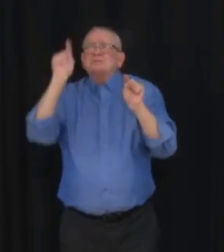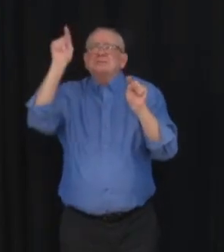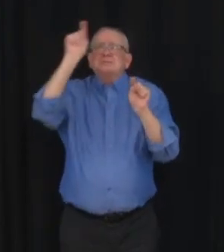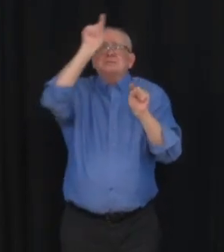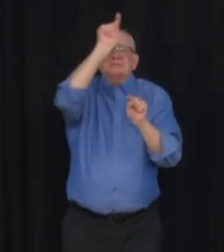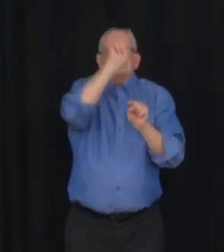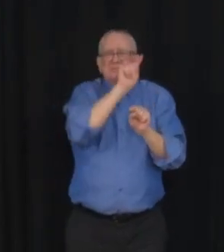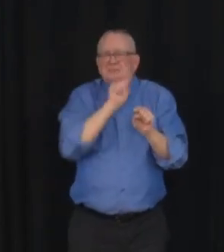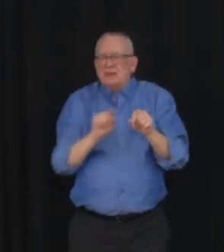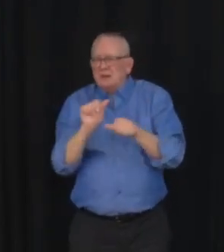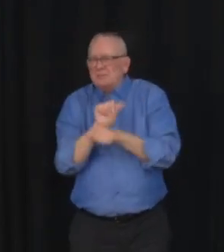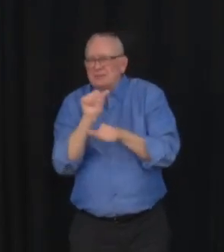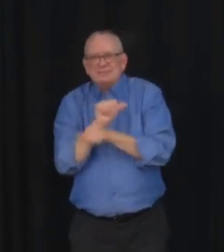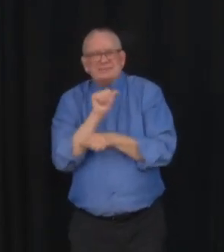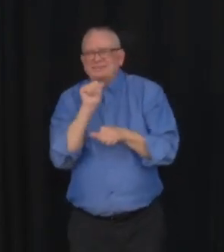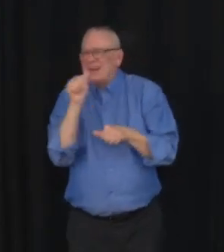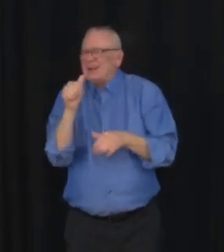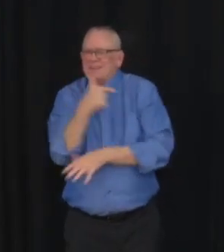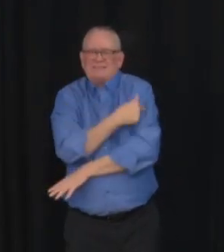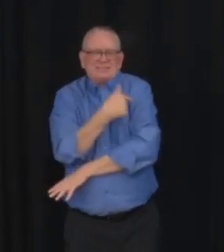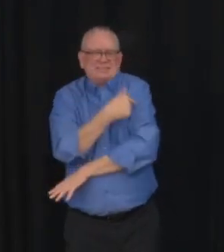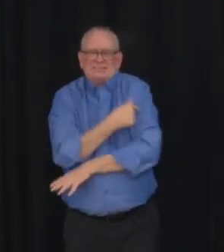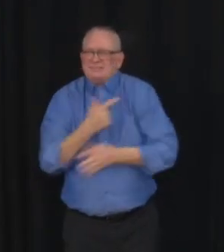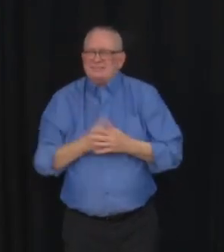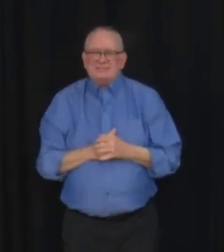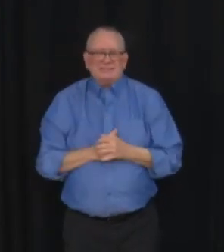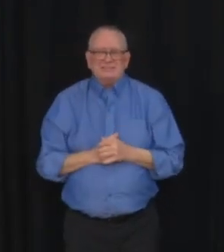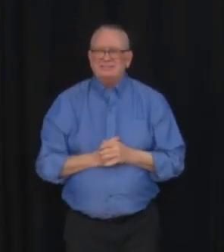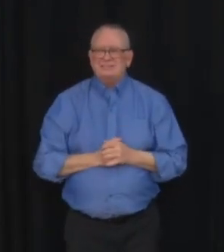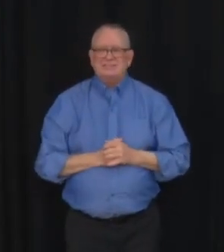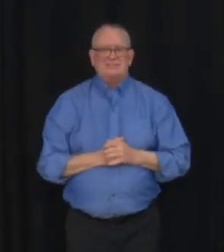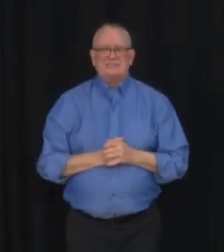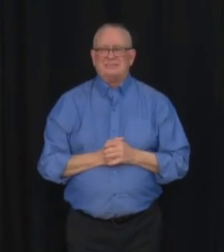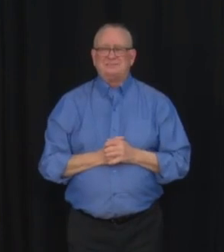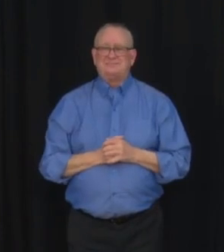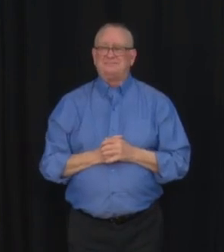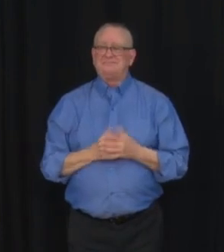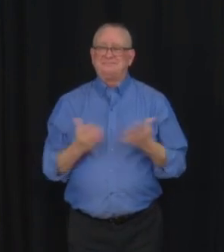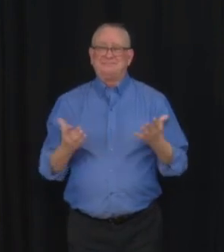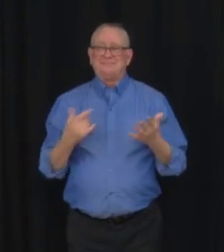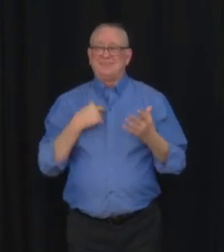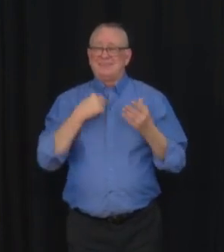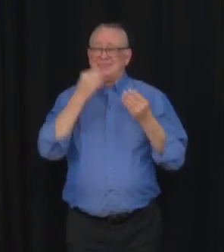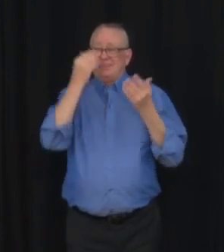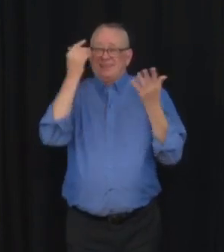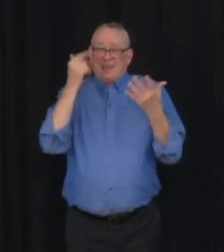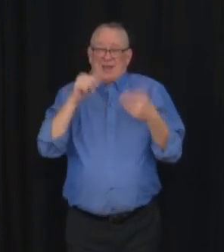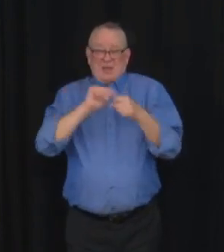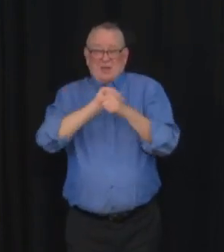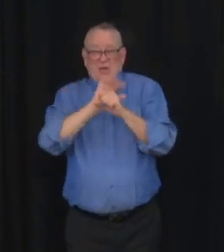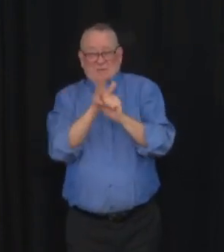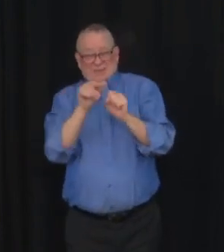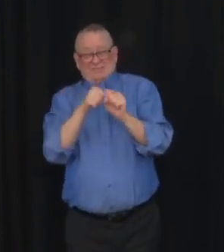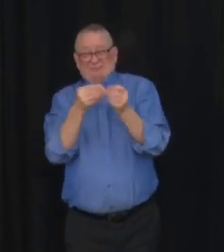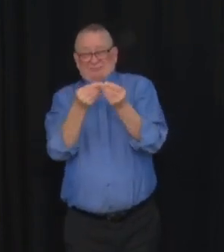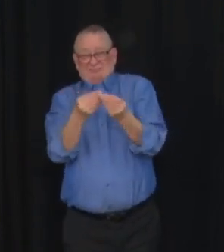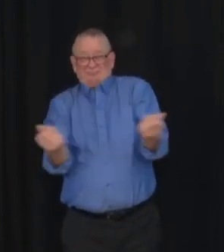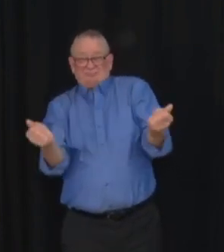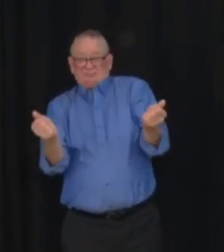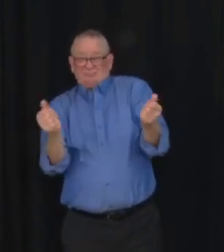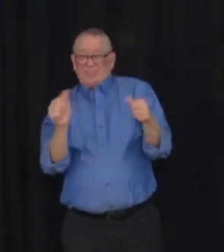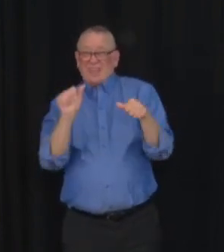It's clear that we will not be able to eliminate COVID-19 either in Alberta or around the world, so we will need